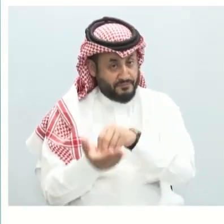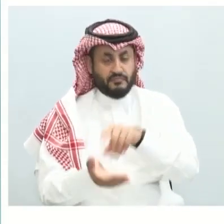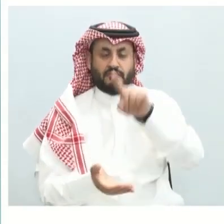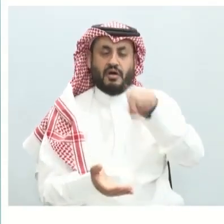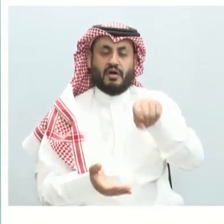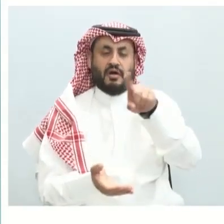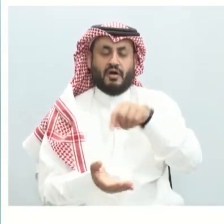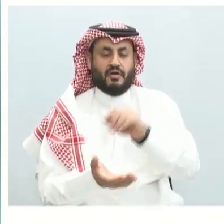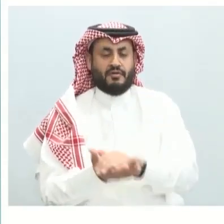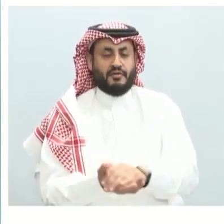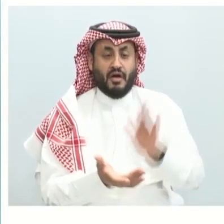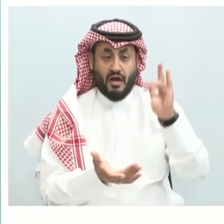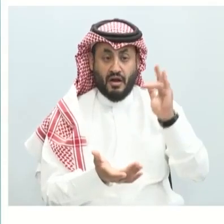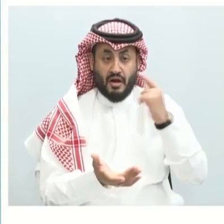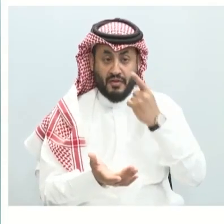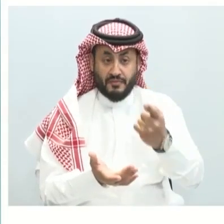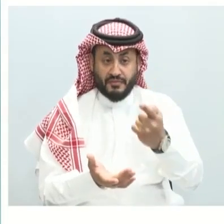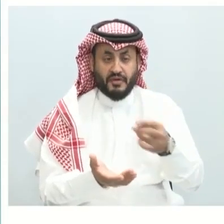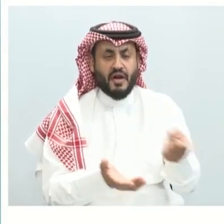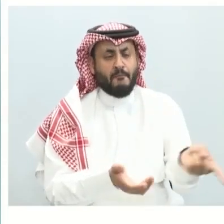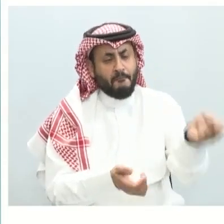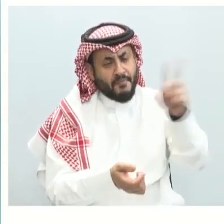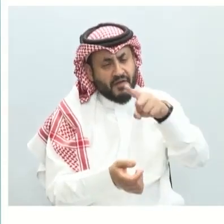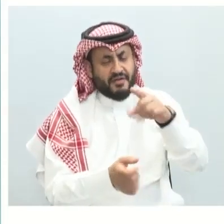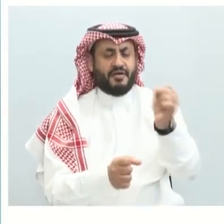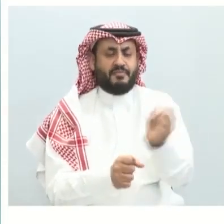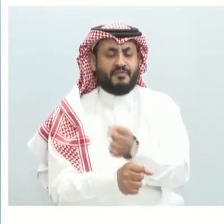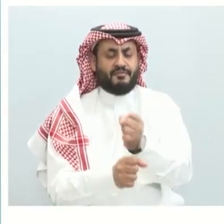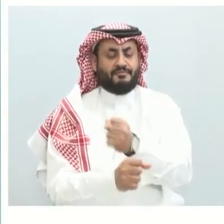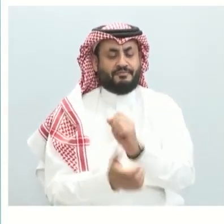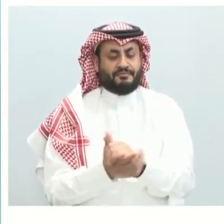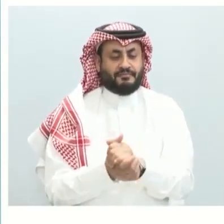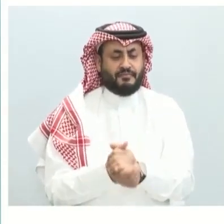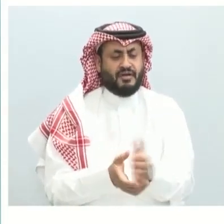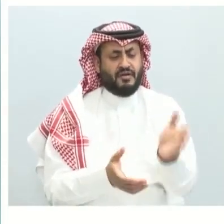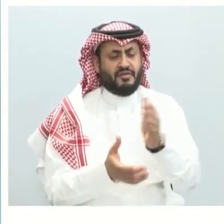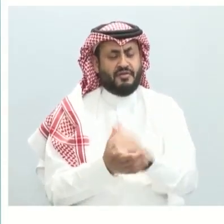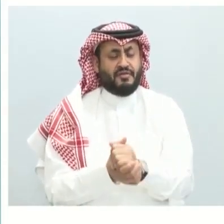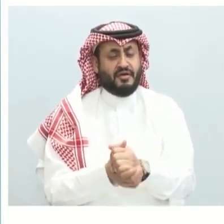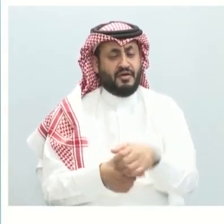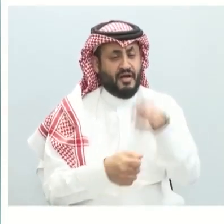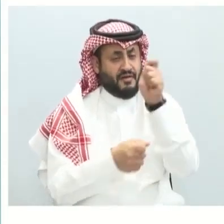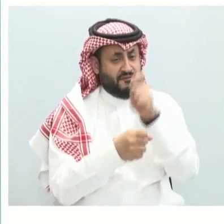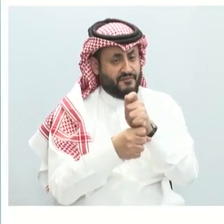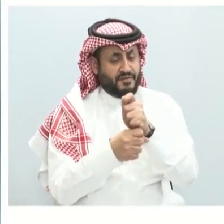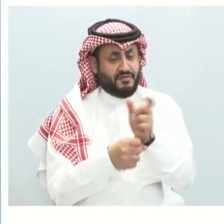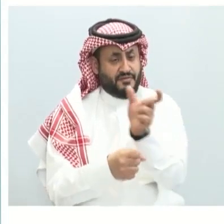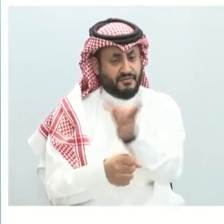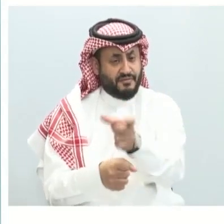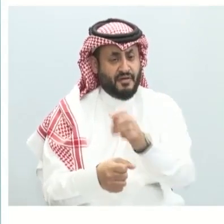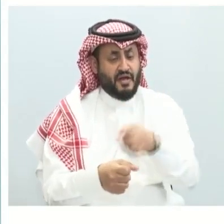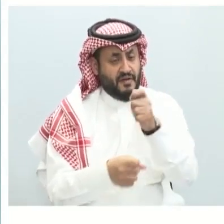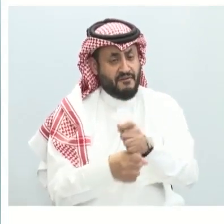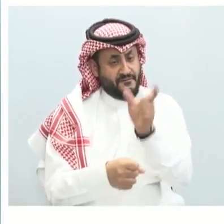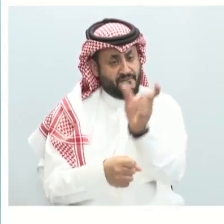things that we want to do in the future. And after going to, we use directly, we